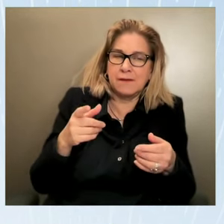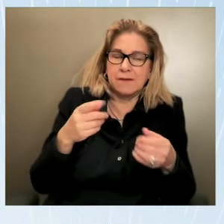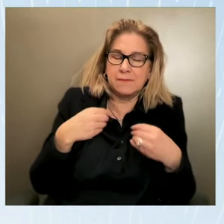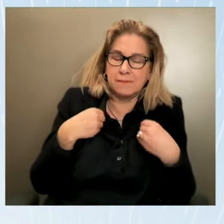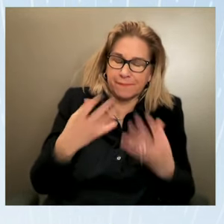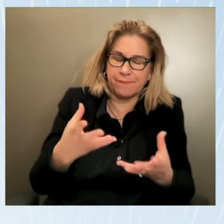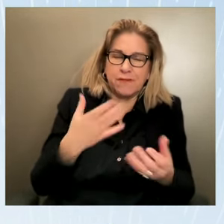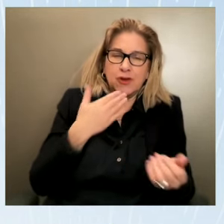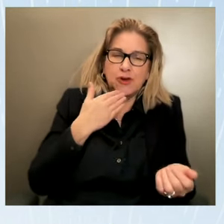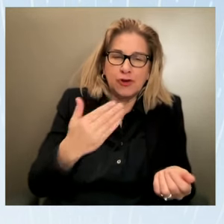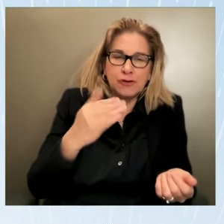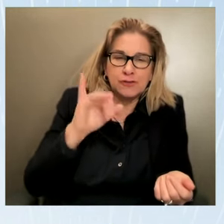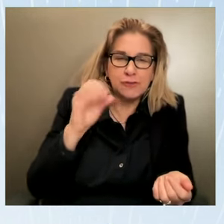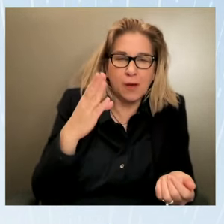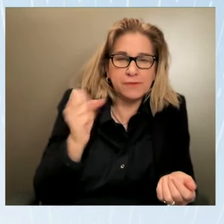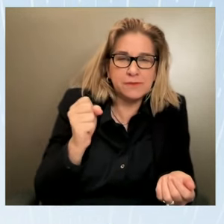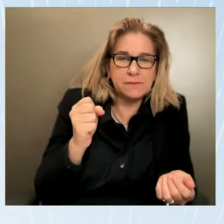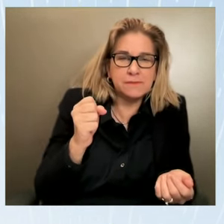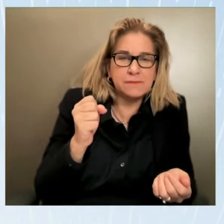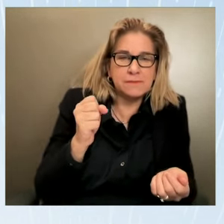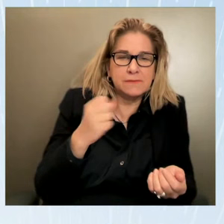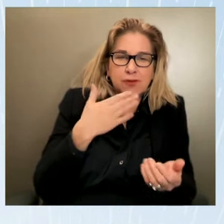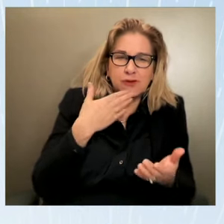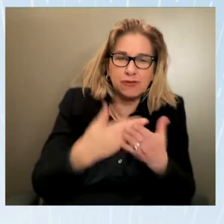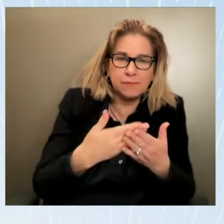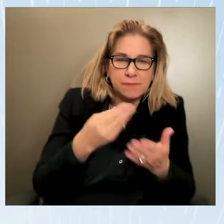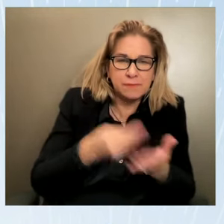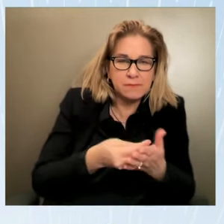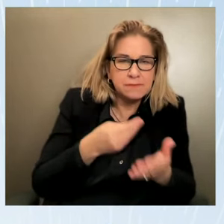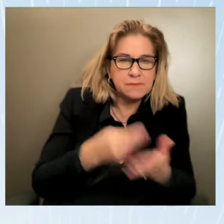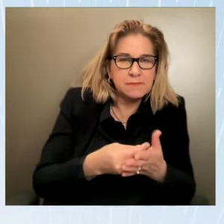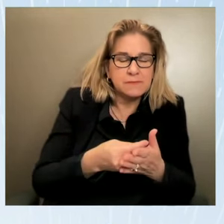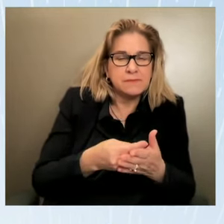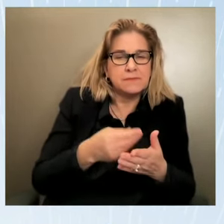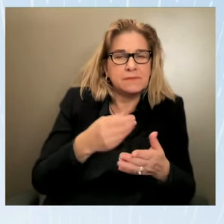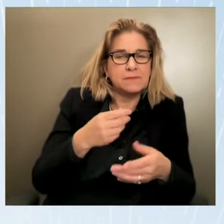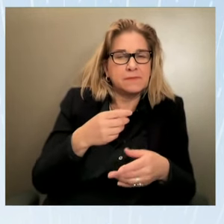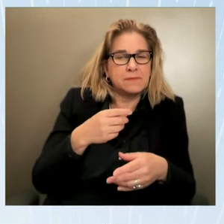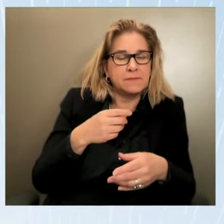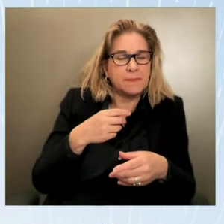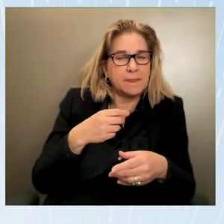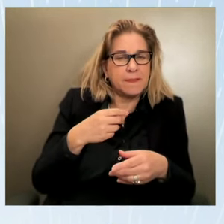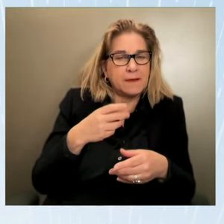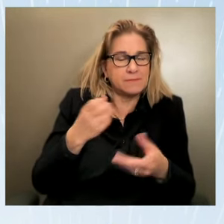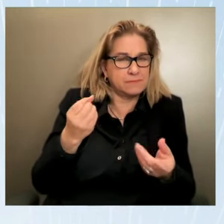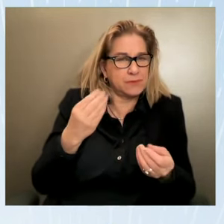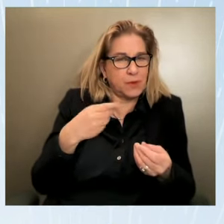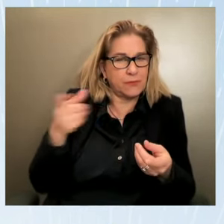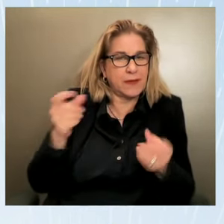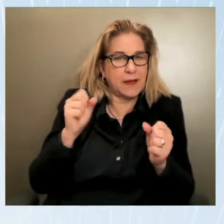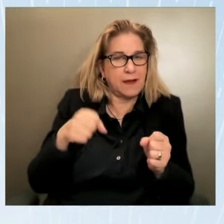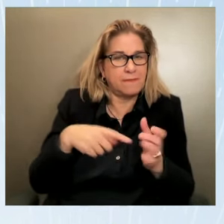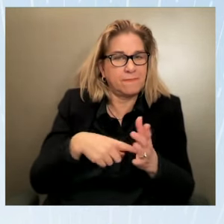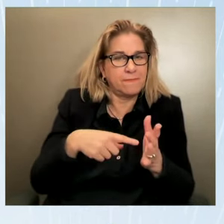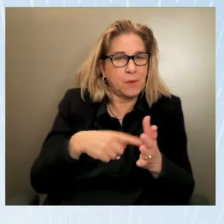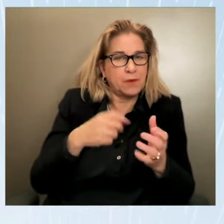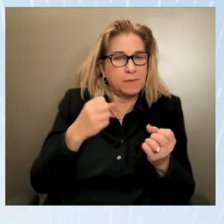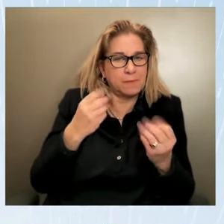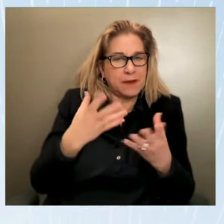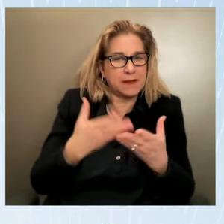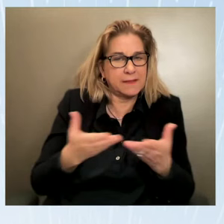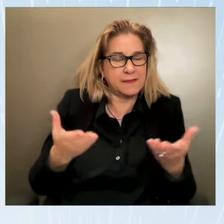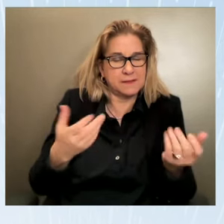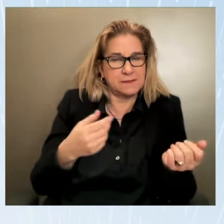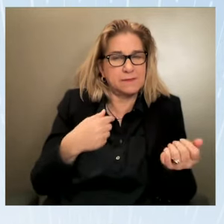in the care sector. And our efforts really complement the work being done across the White House, from increasing protections for migrant workers